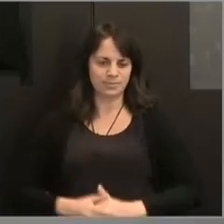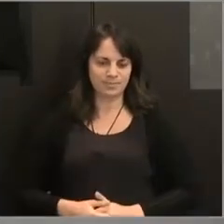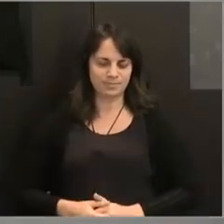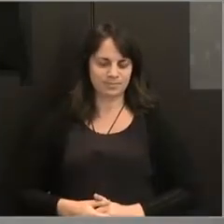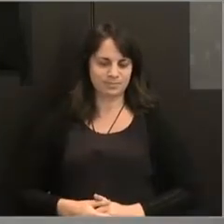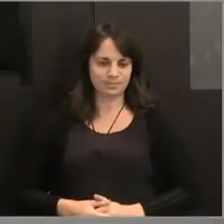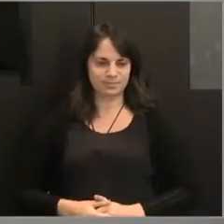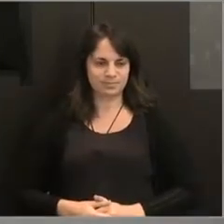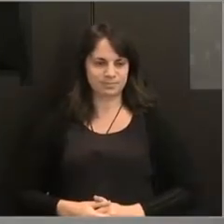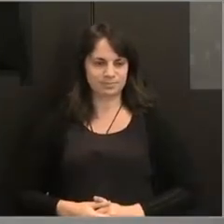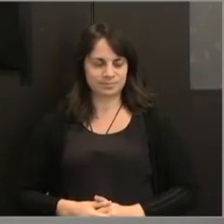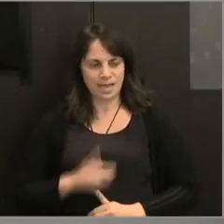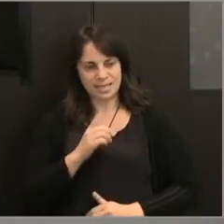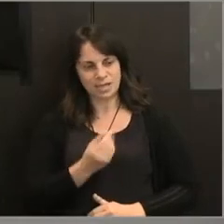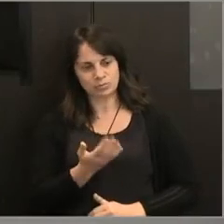Happy to do that.